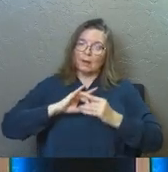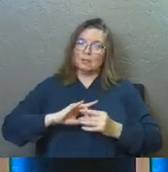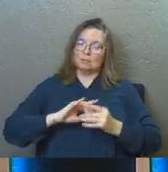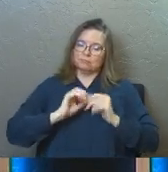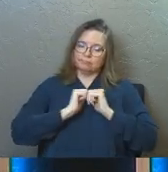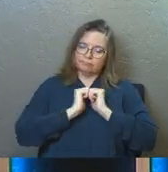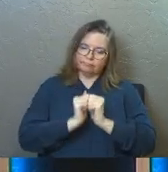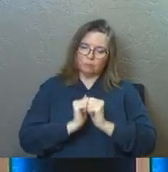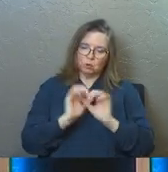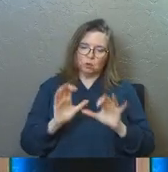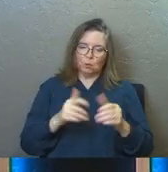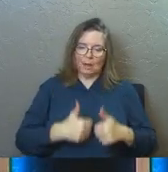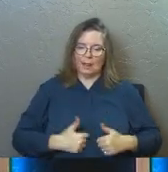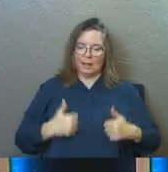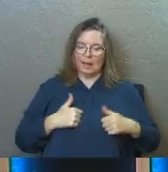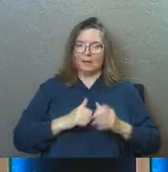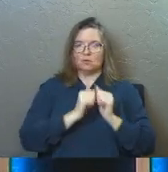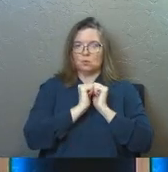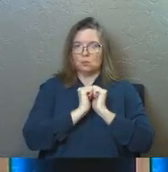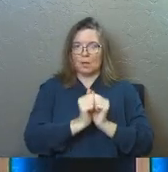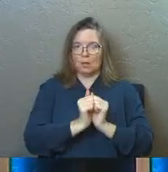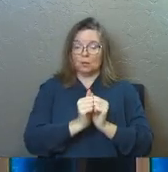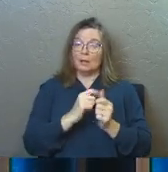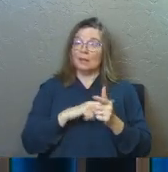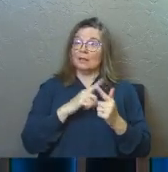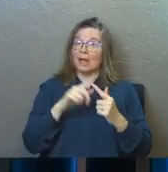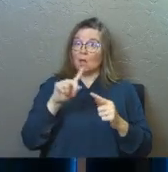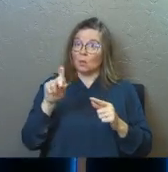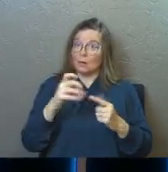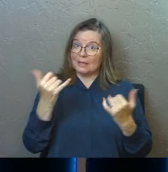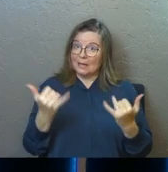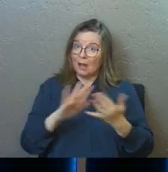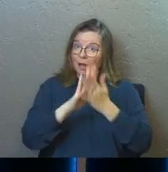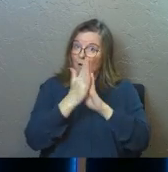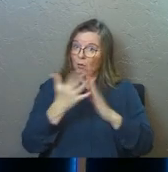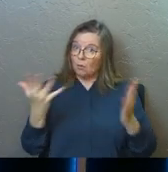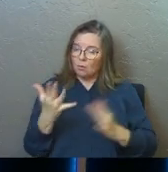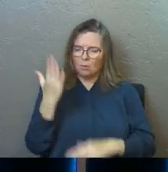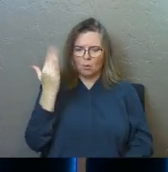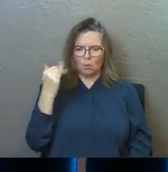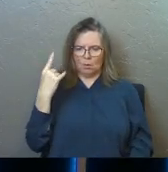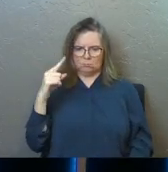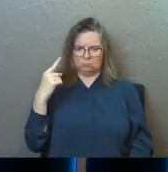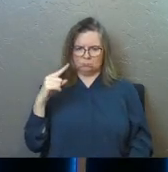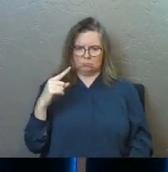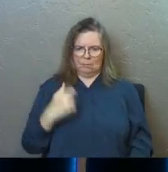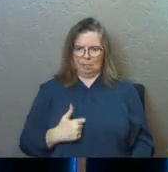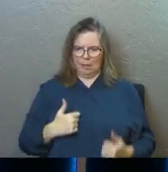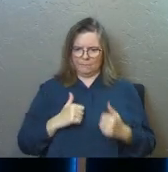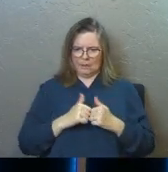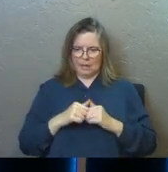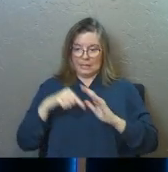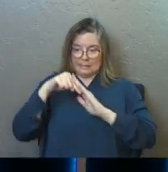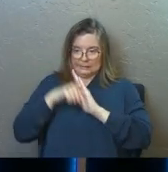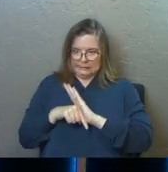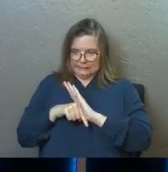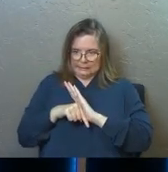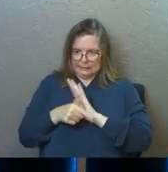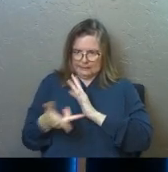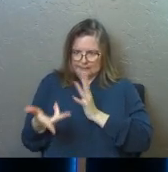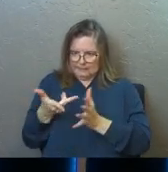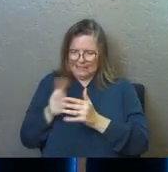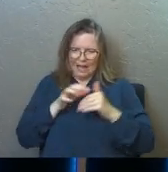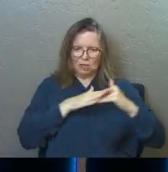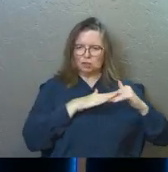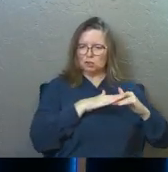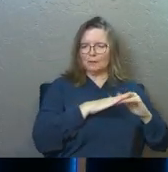being together, doing life together. So then the question now is, why is doing life together in a deeper way and not